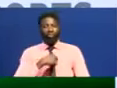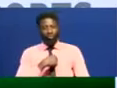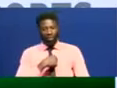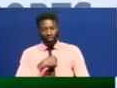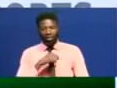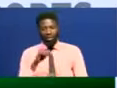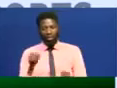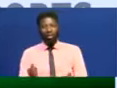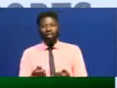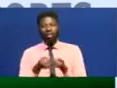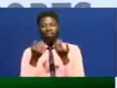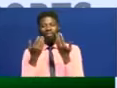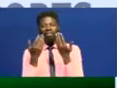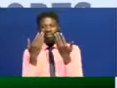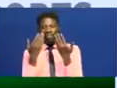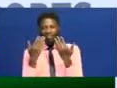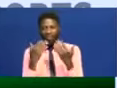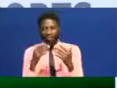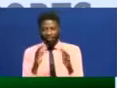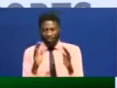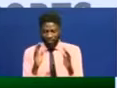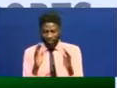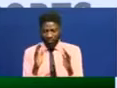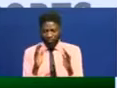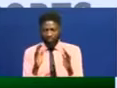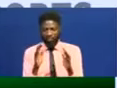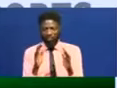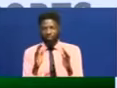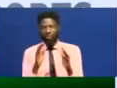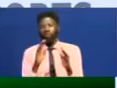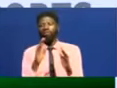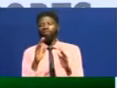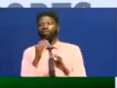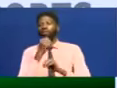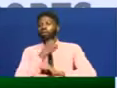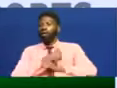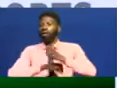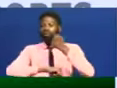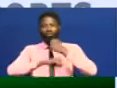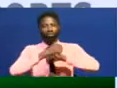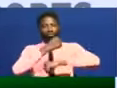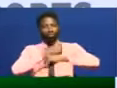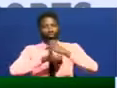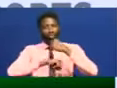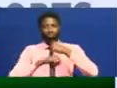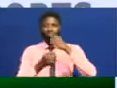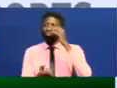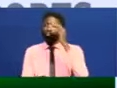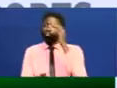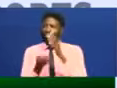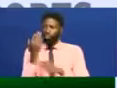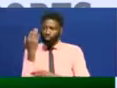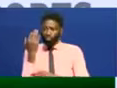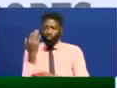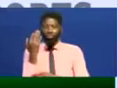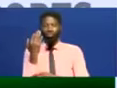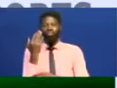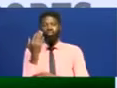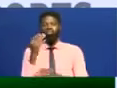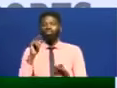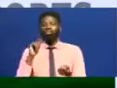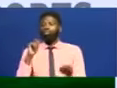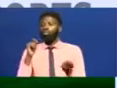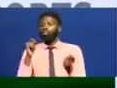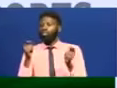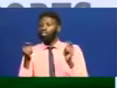fly, as part of our key milestones this year, the transition from